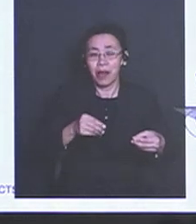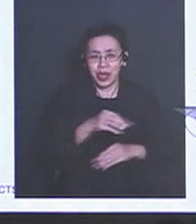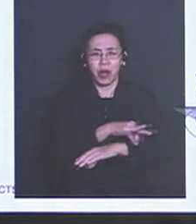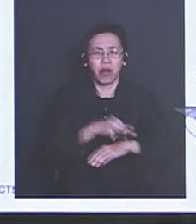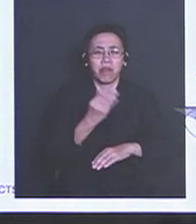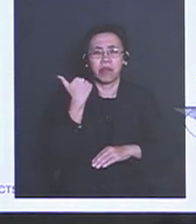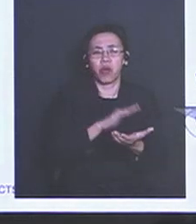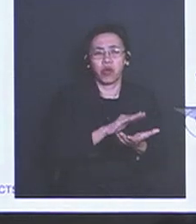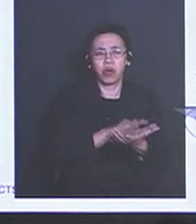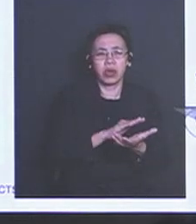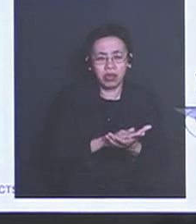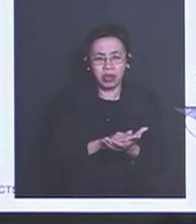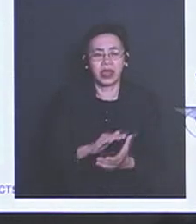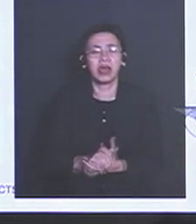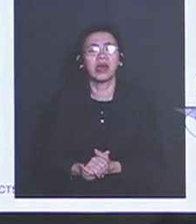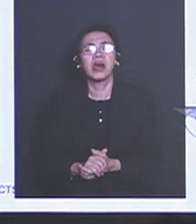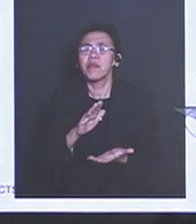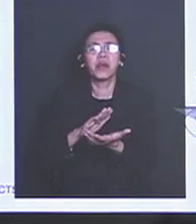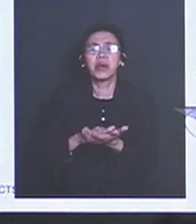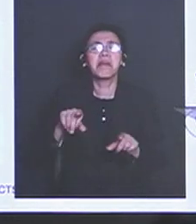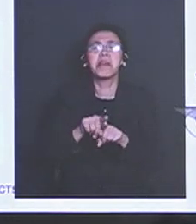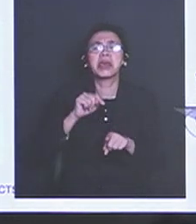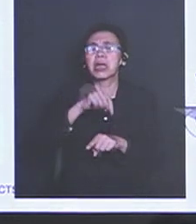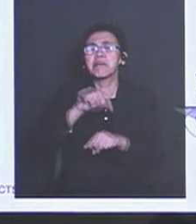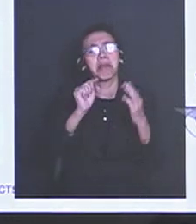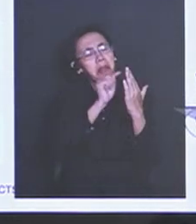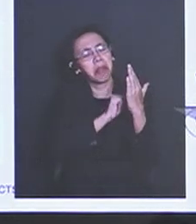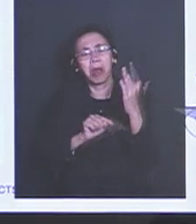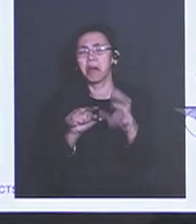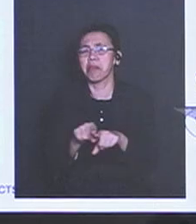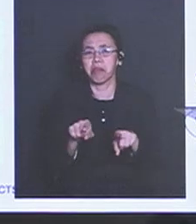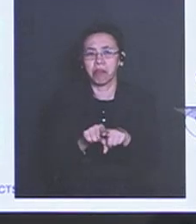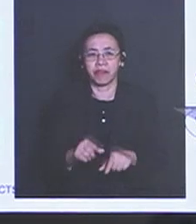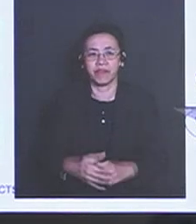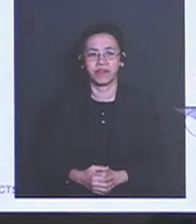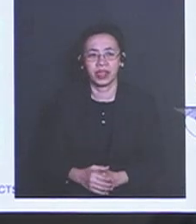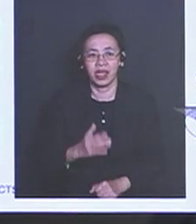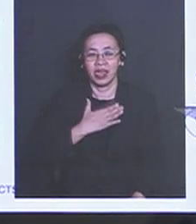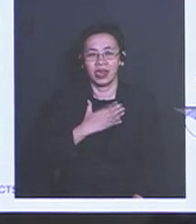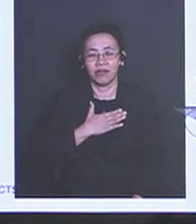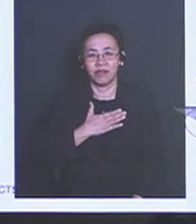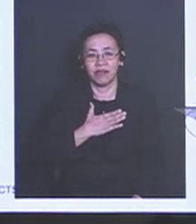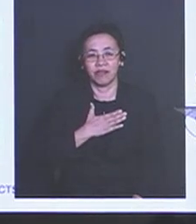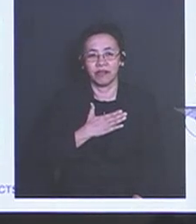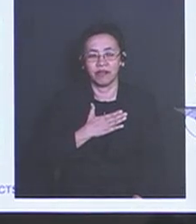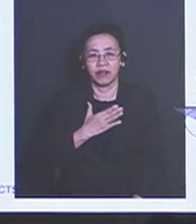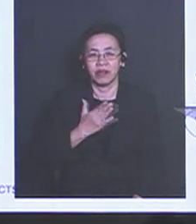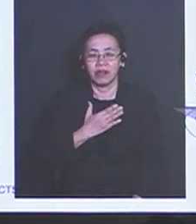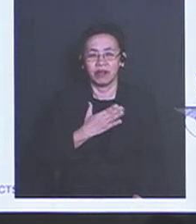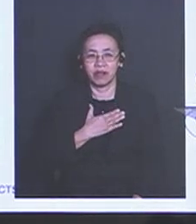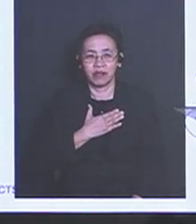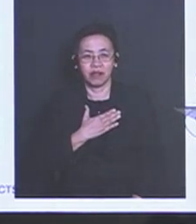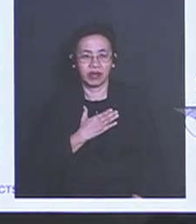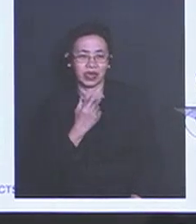We chose to respect and incorporate the layout and arrangement of the rooms that the school requires into our improvement.